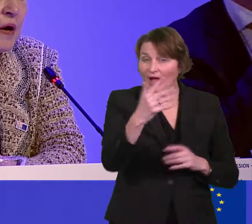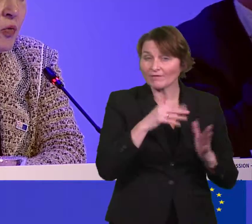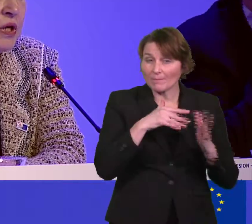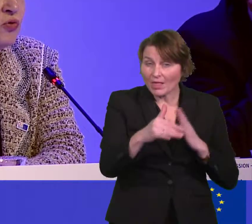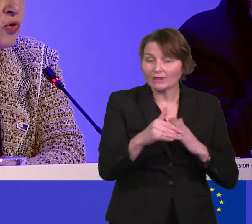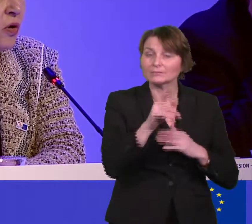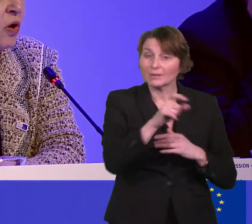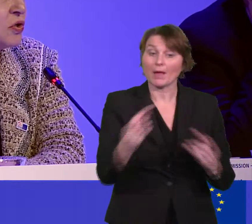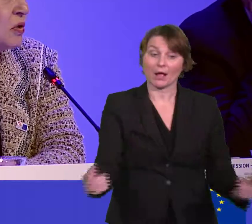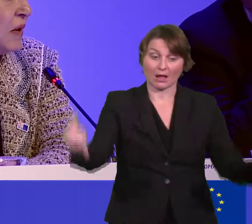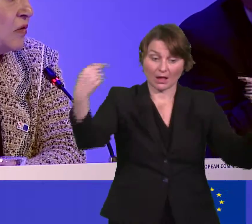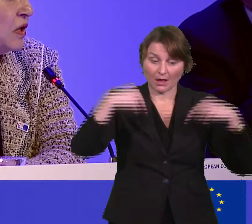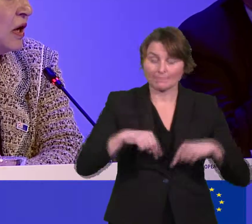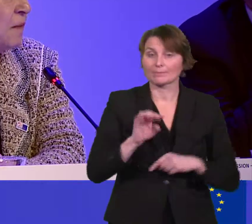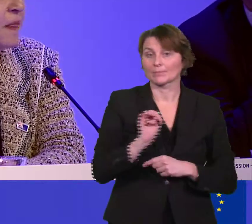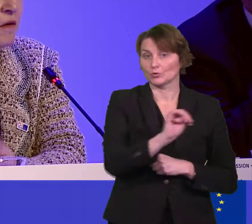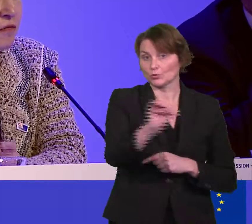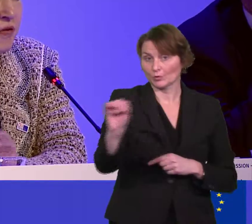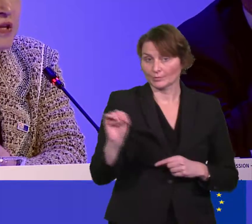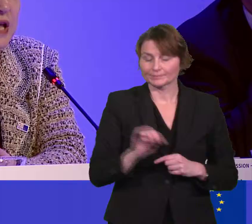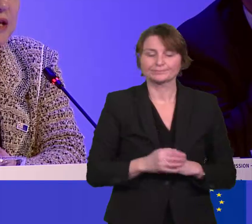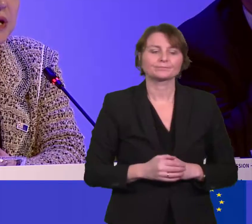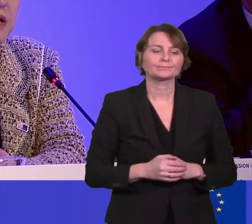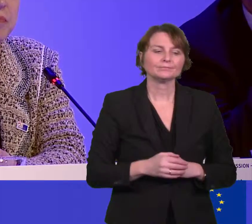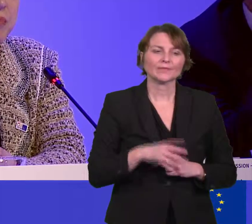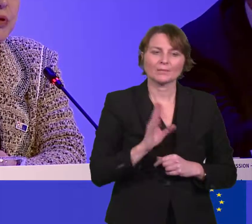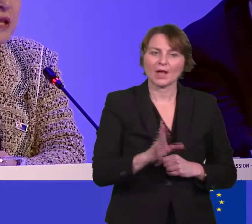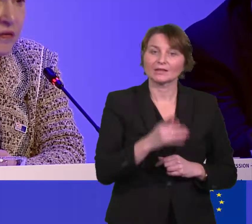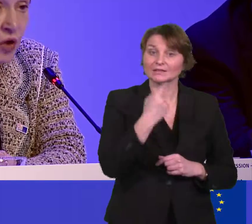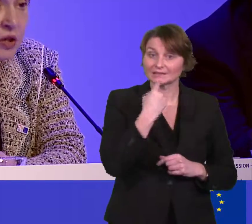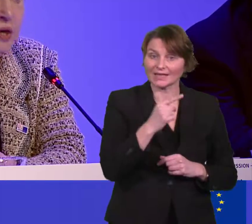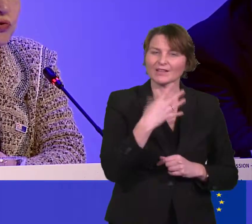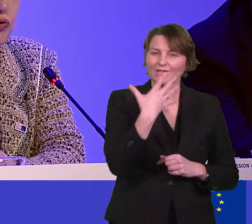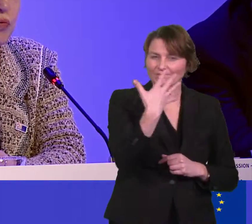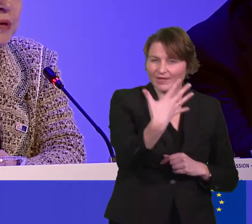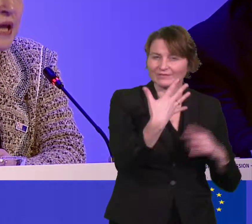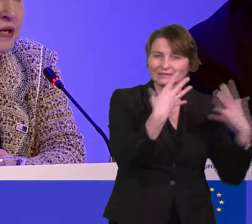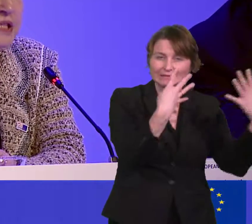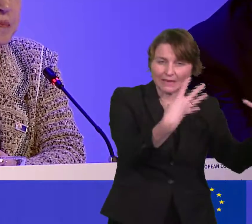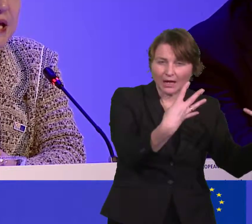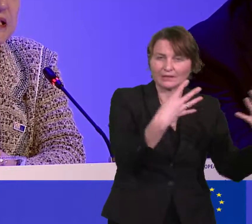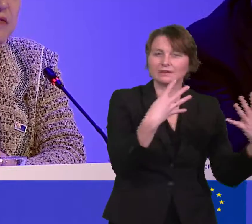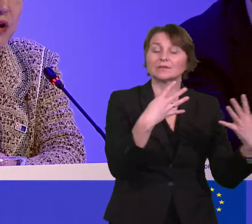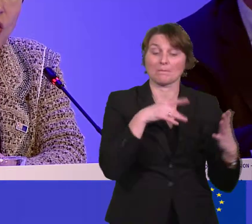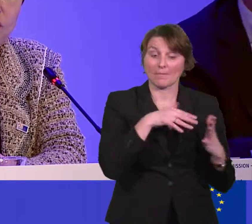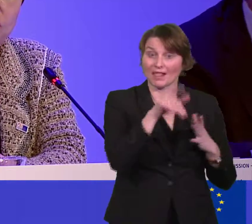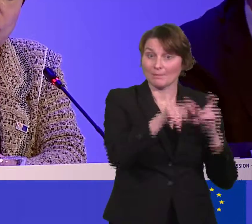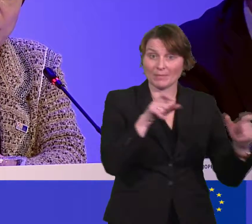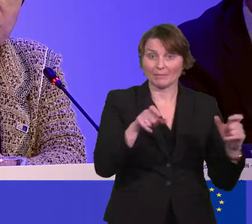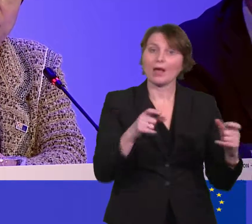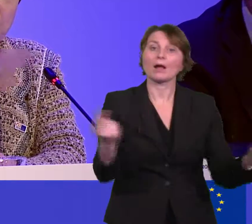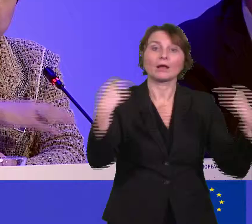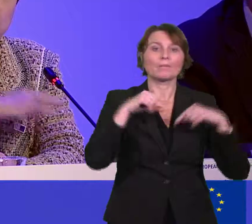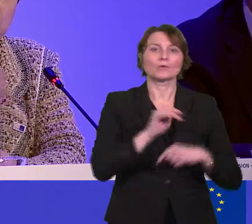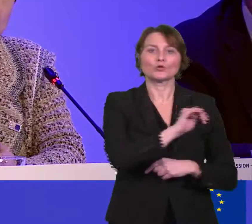Europe. We need to talk also about the 59 million people that have not come to Europe but are displaced very often